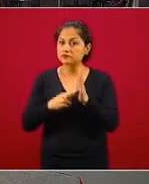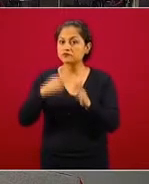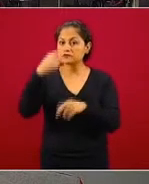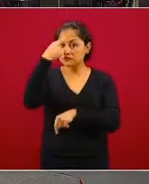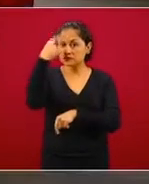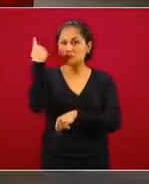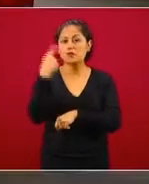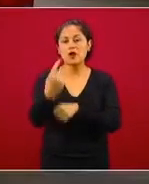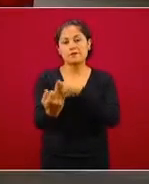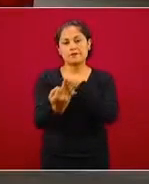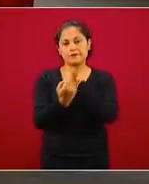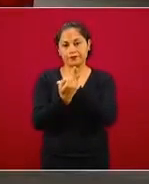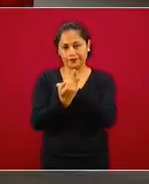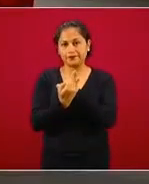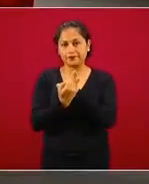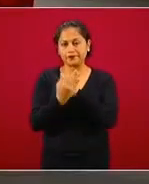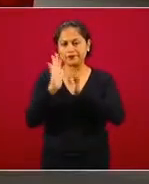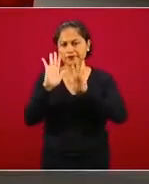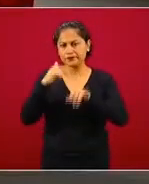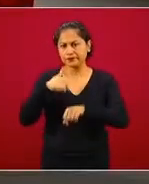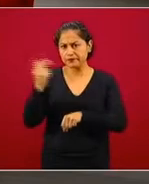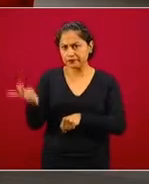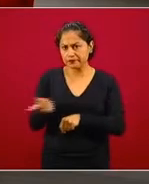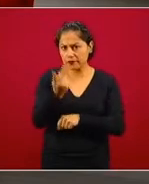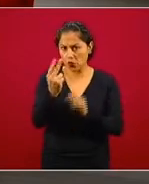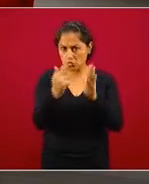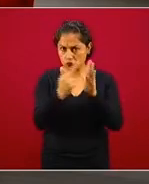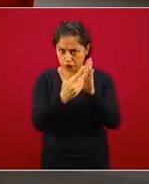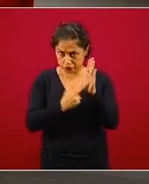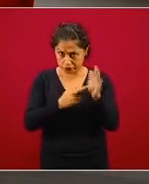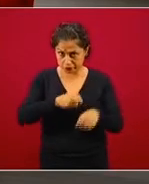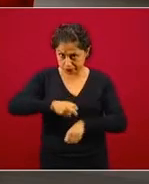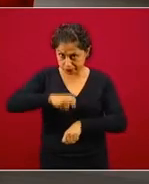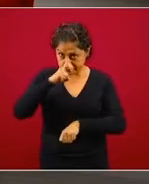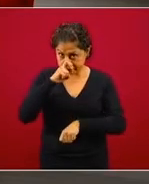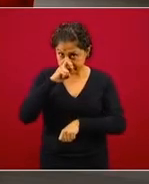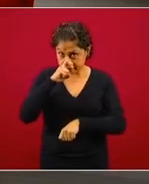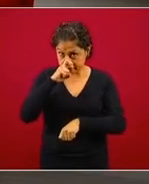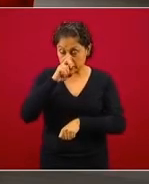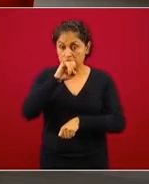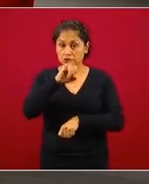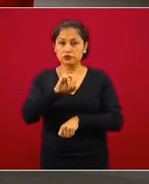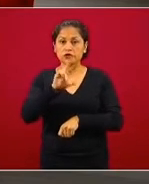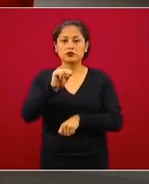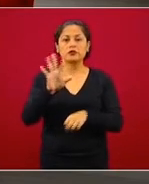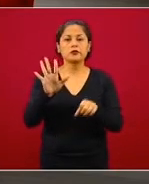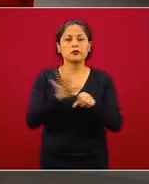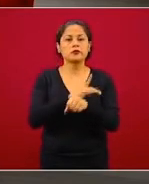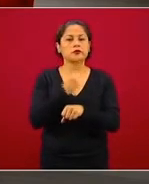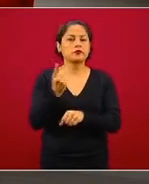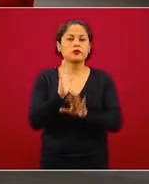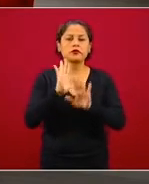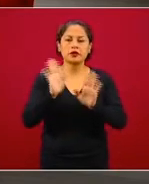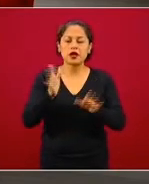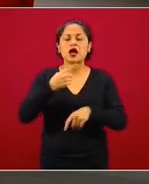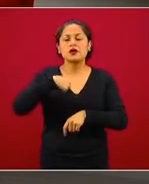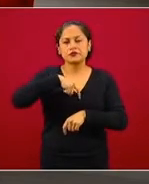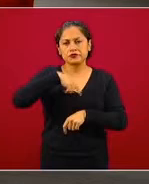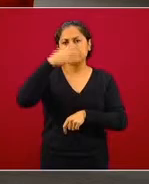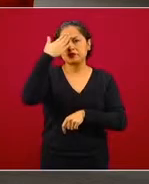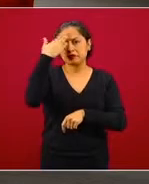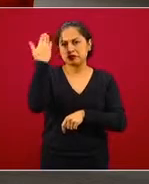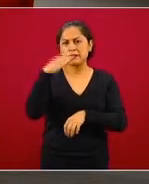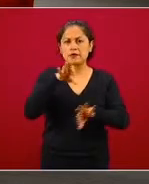Bianca gremio, saber Aguirre si from pues se Notimex aplicarán estas TV. medidas ya que siguen a Today pesar there were pues de que people sabemos, ¿no? outside, Su people trabajo, from su the gran labor, Workers